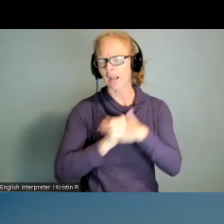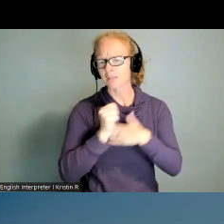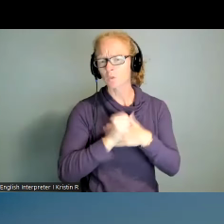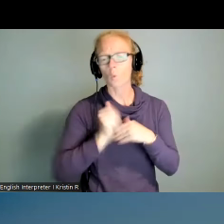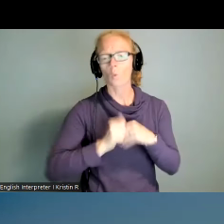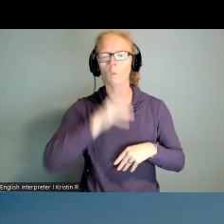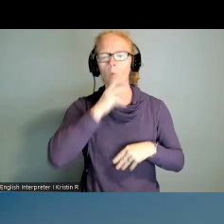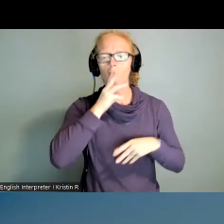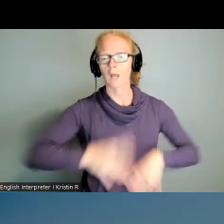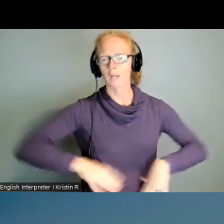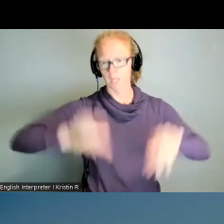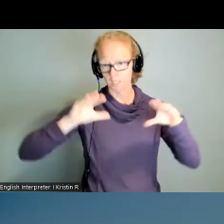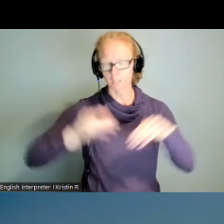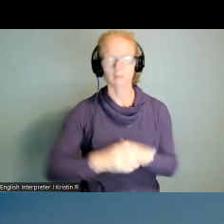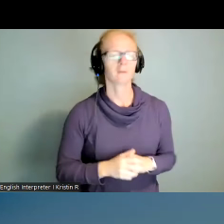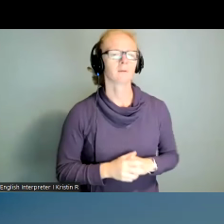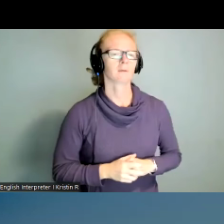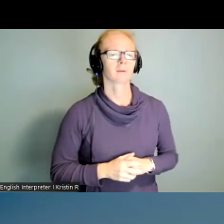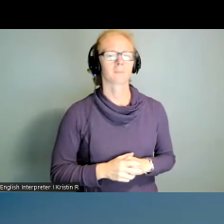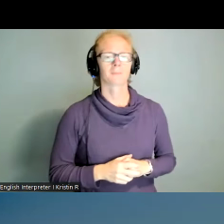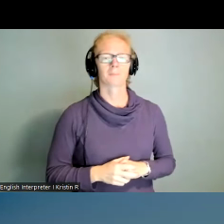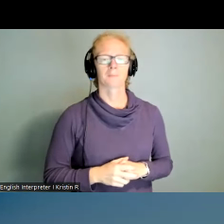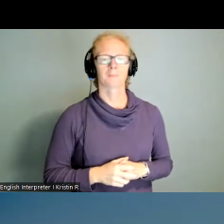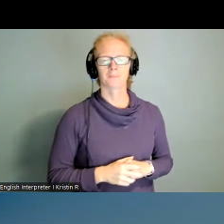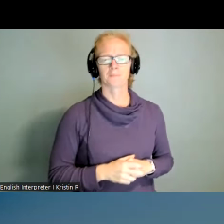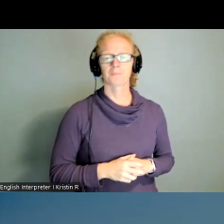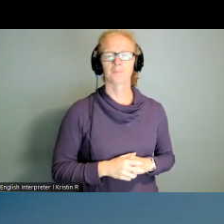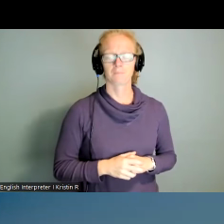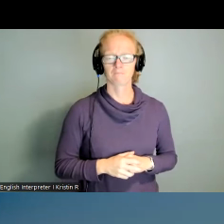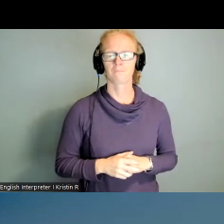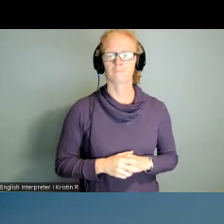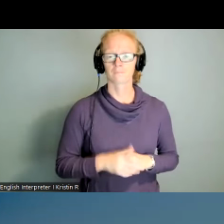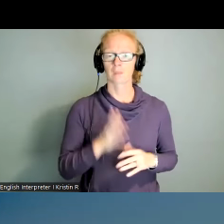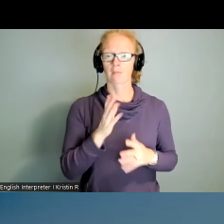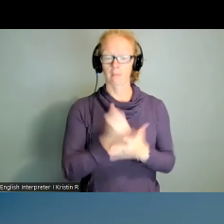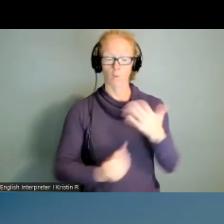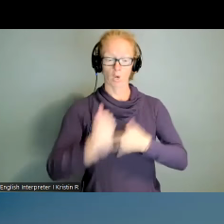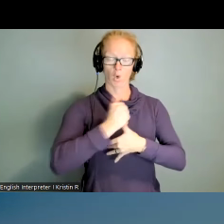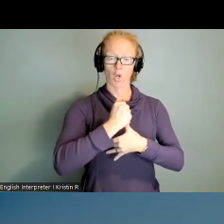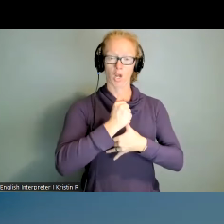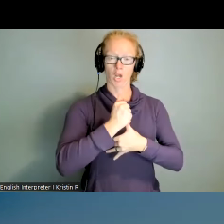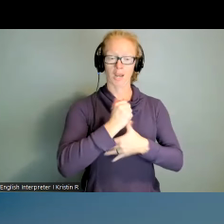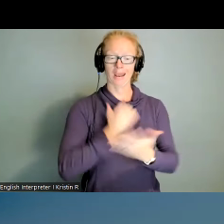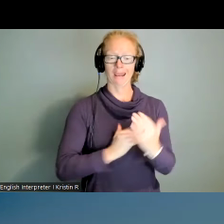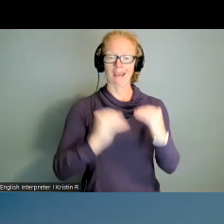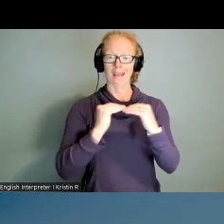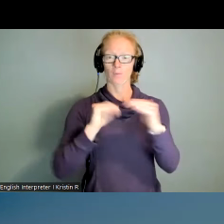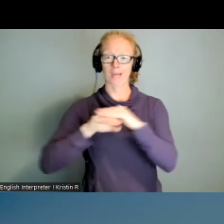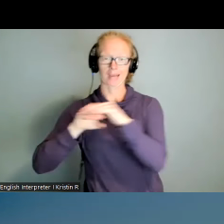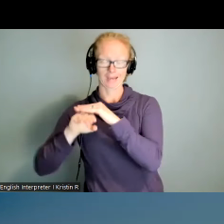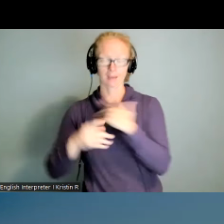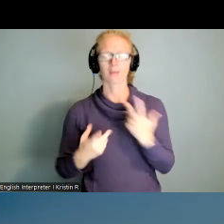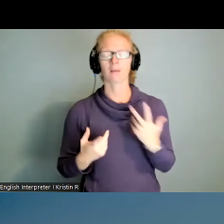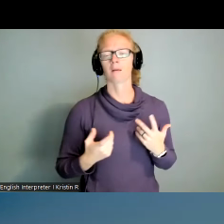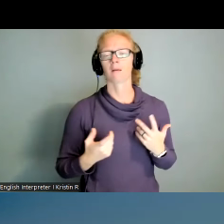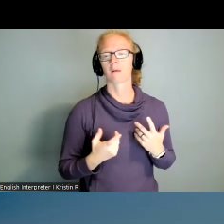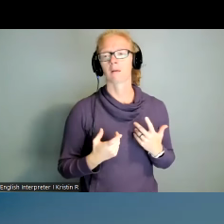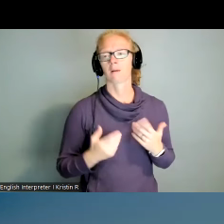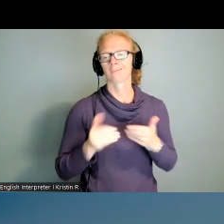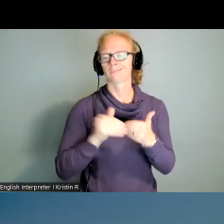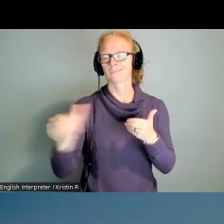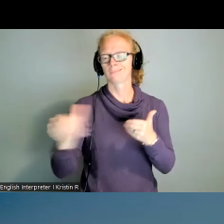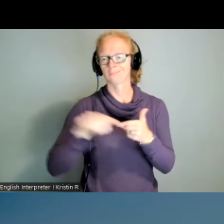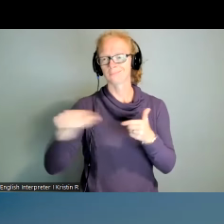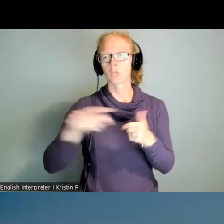flood zones. And lastly, our parcels were prioritized based on equity, access, and opportunity criteria, such as proximity to high